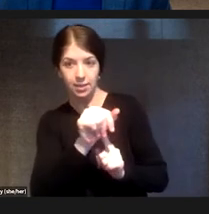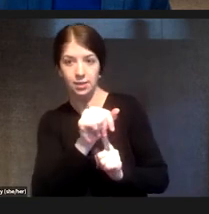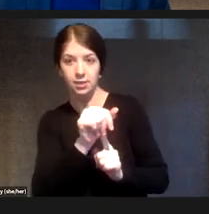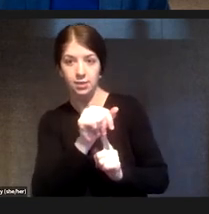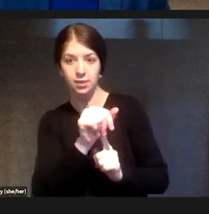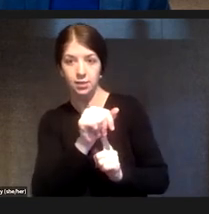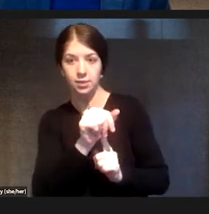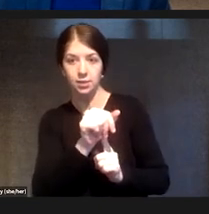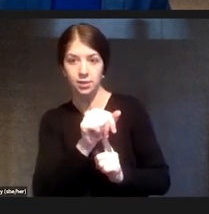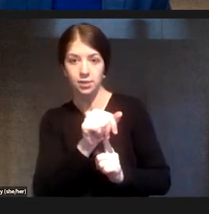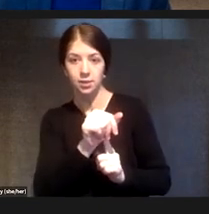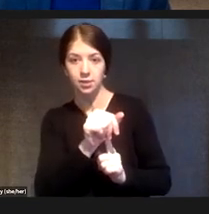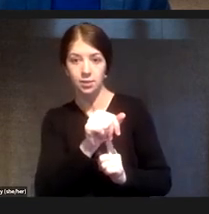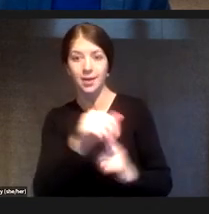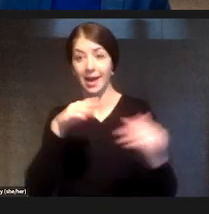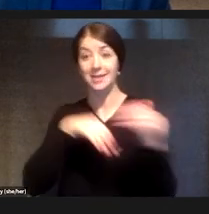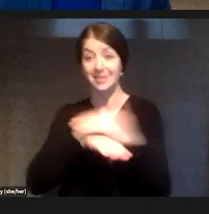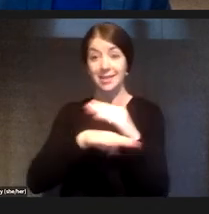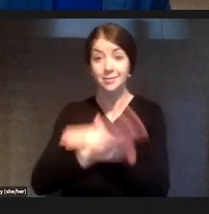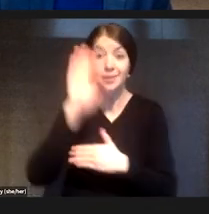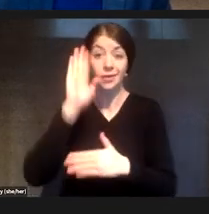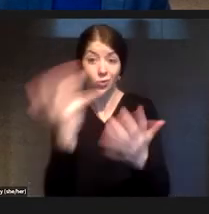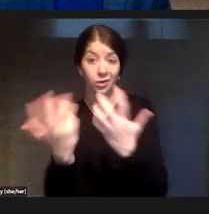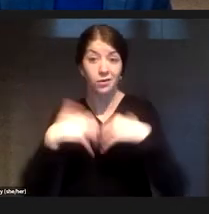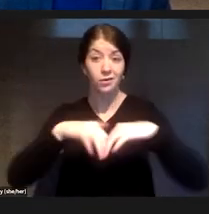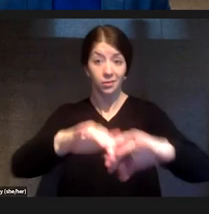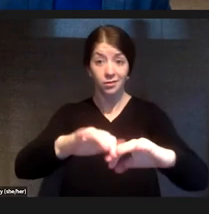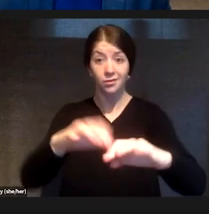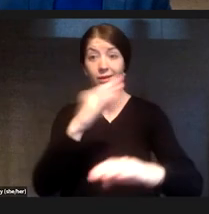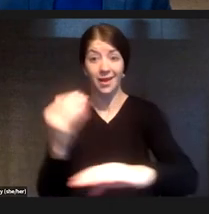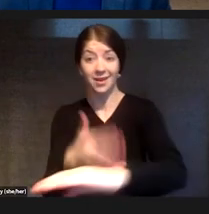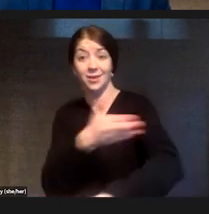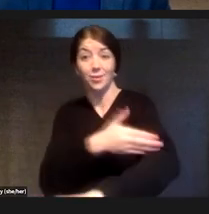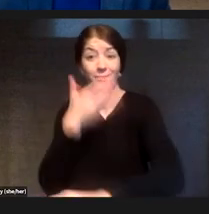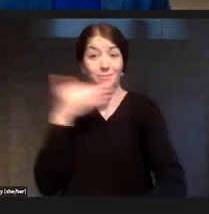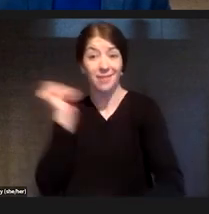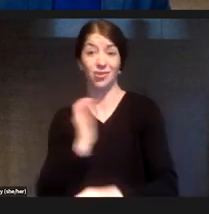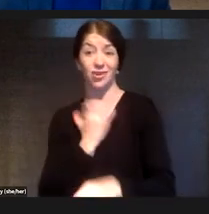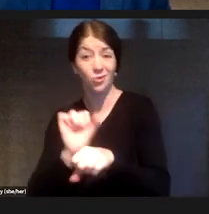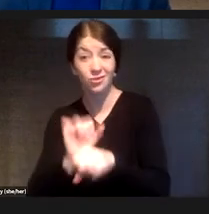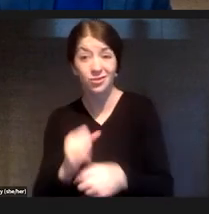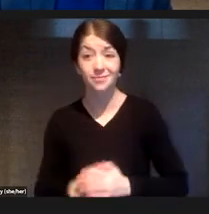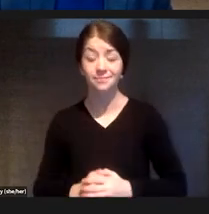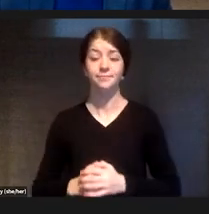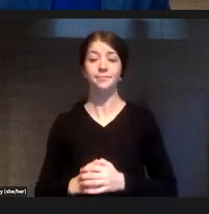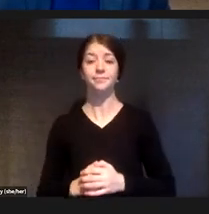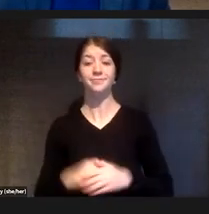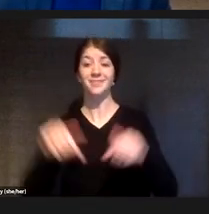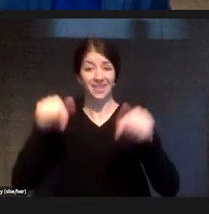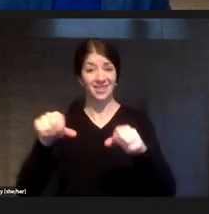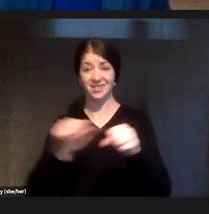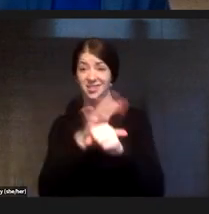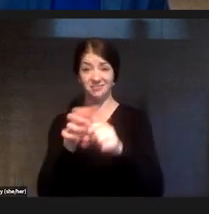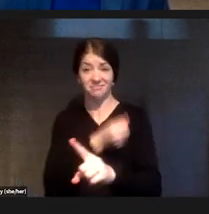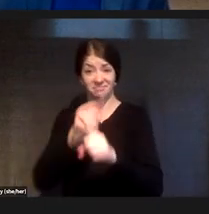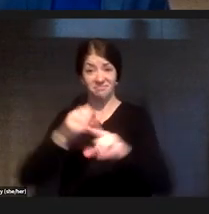the accessibility created for that is then going to make all of our work better. This pandemic has demonstrated